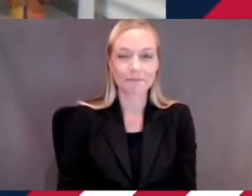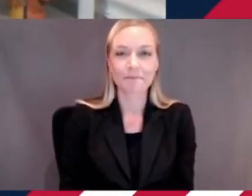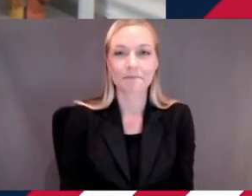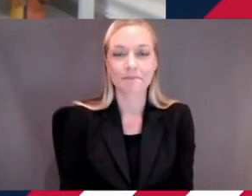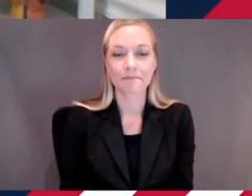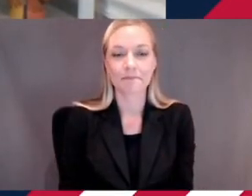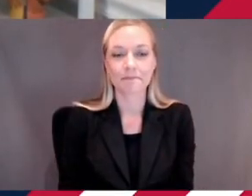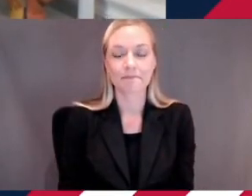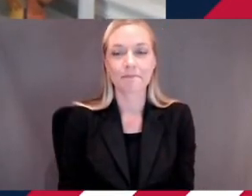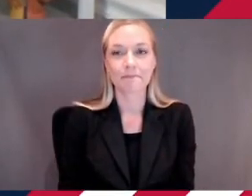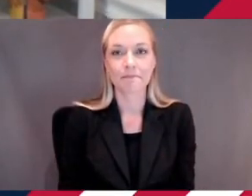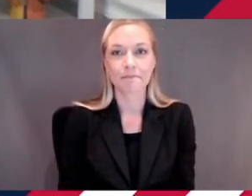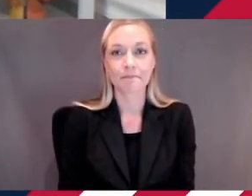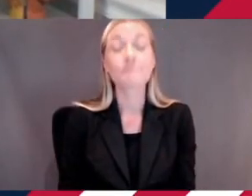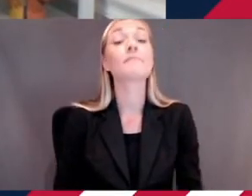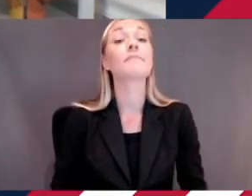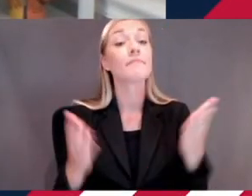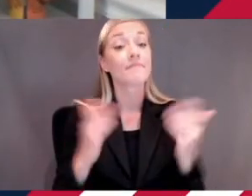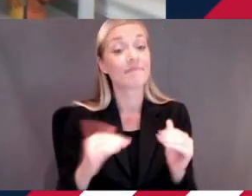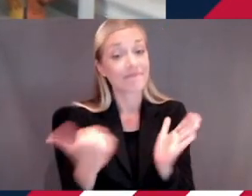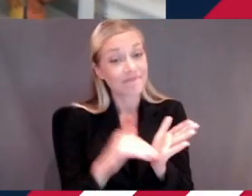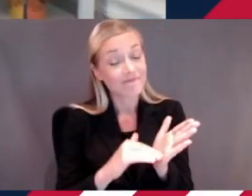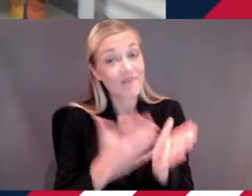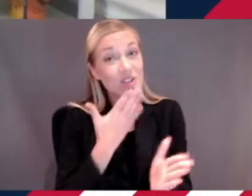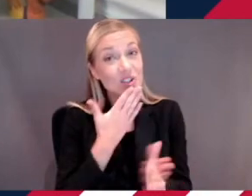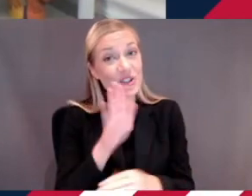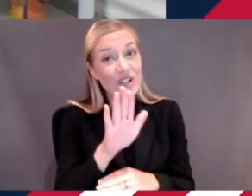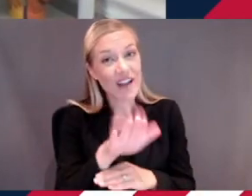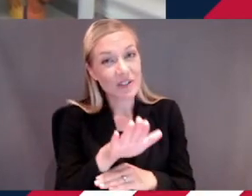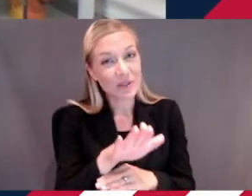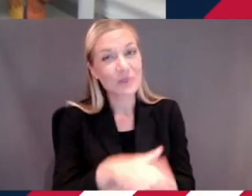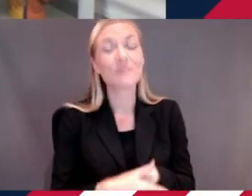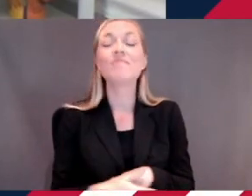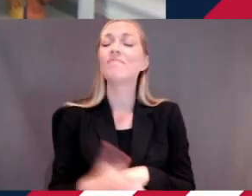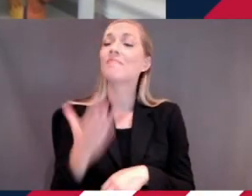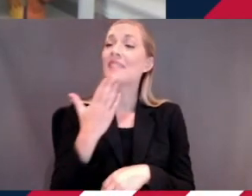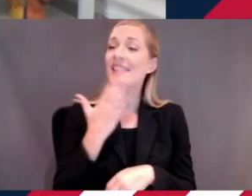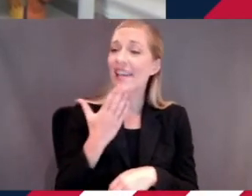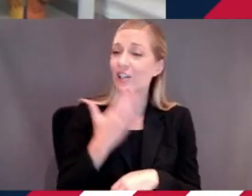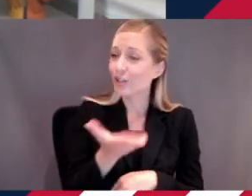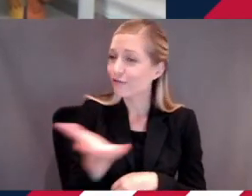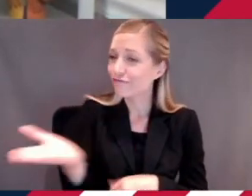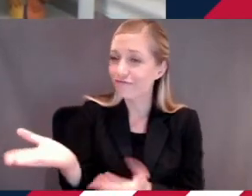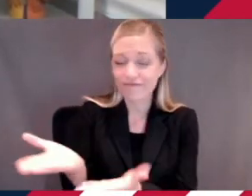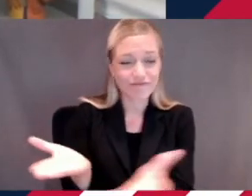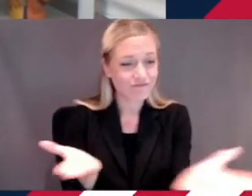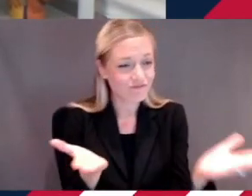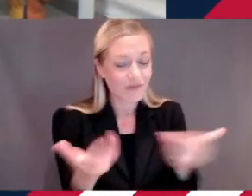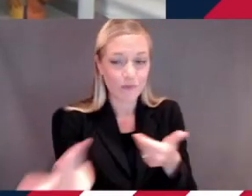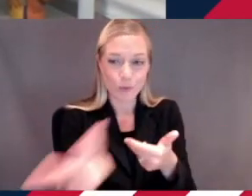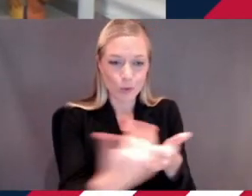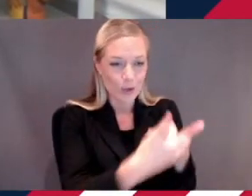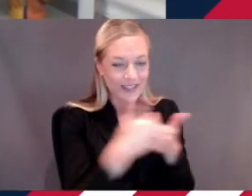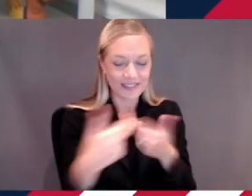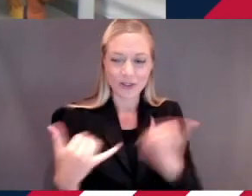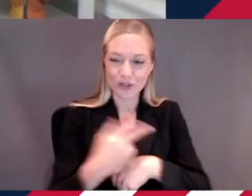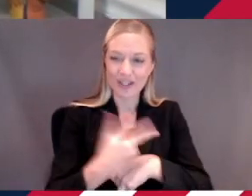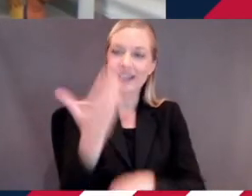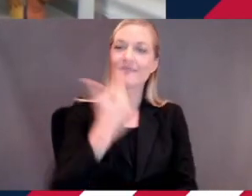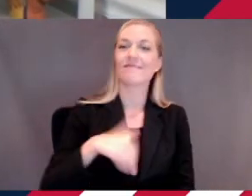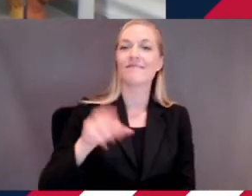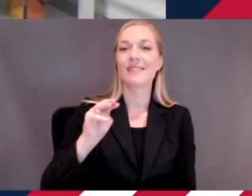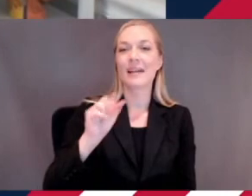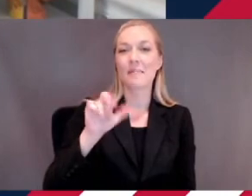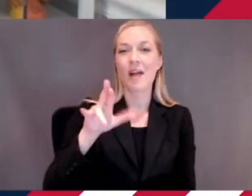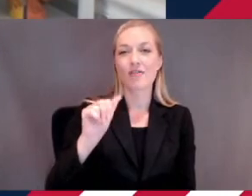So again, good afternoon. Thank you, fellow Rules and Bylaws Committee members, for joining us today. My name is Maria Cardona, and it's truly